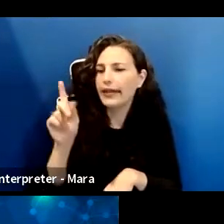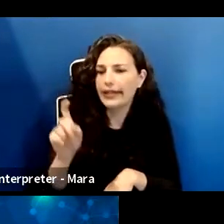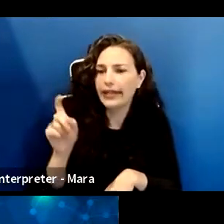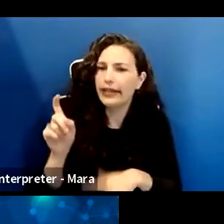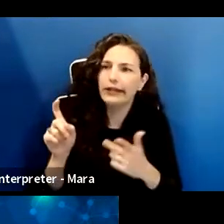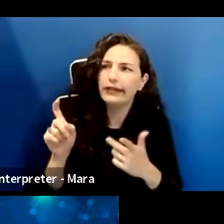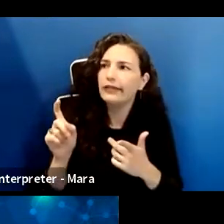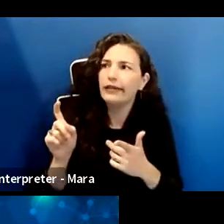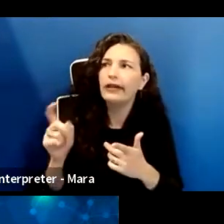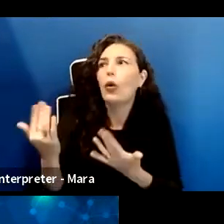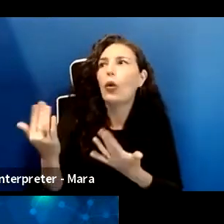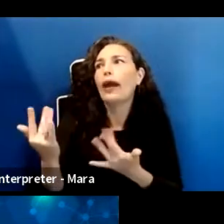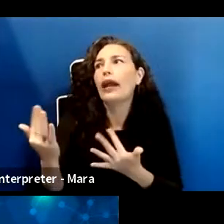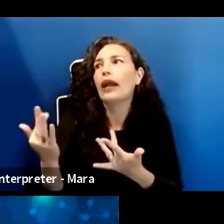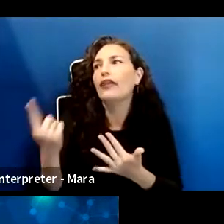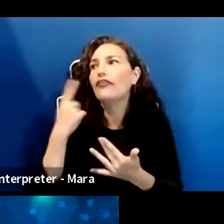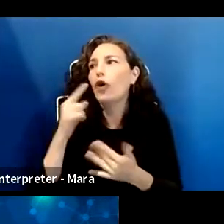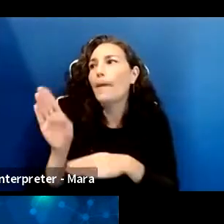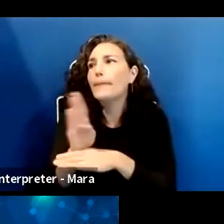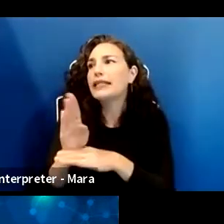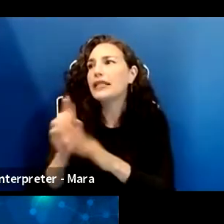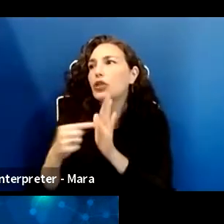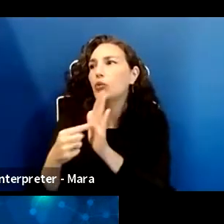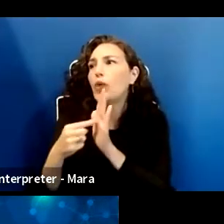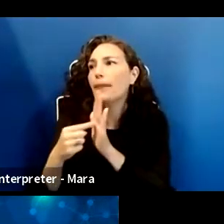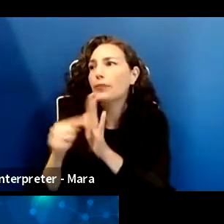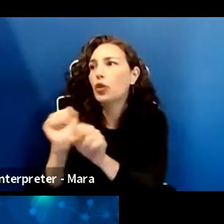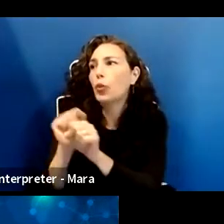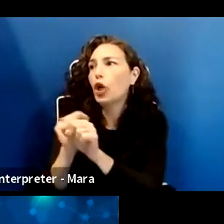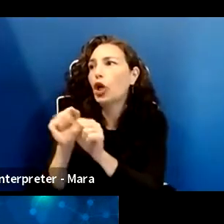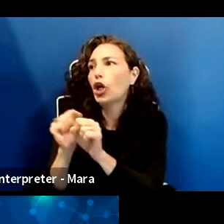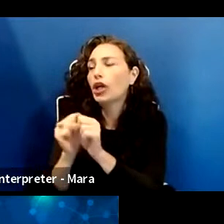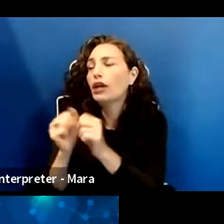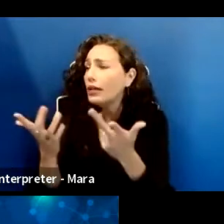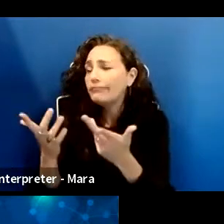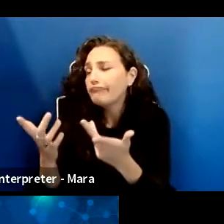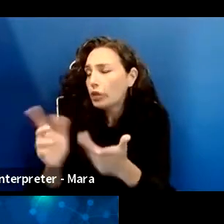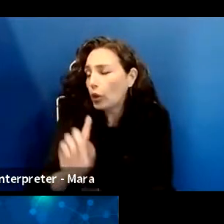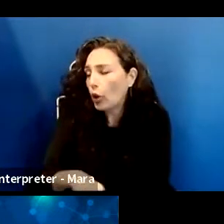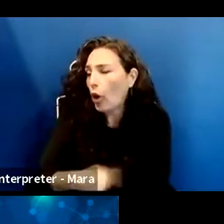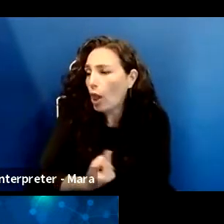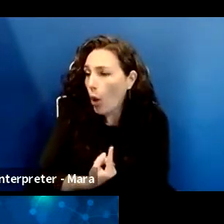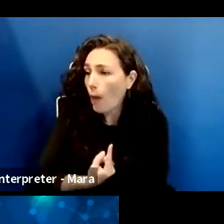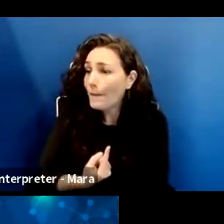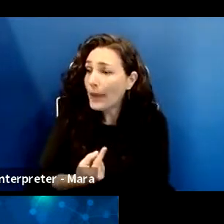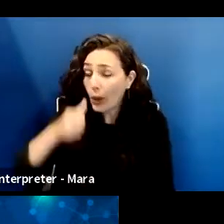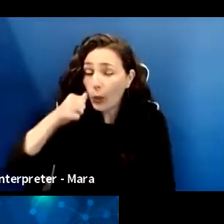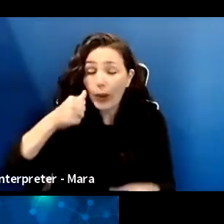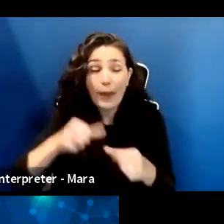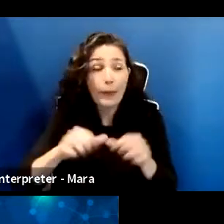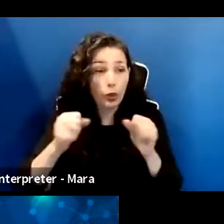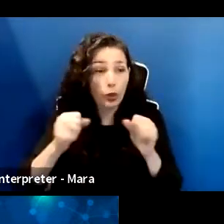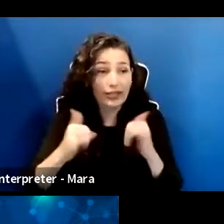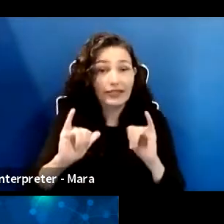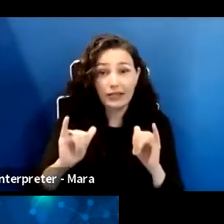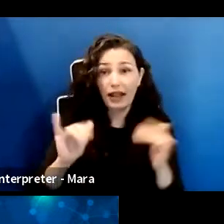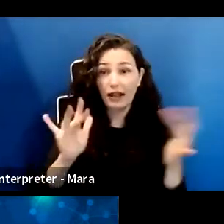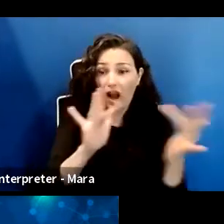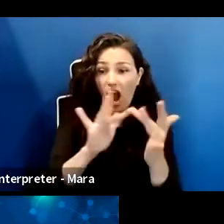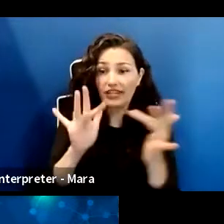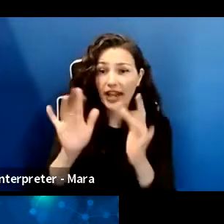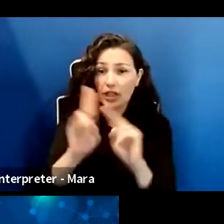business representatives to work with you, but it doesn't mean that you can't reach out to the union, as this filmmaker did this morning, to have